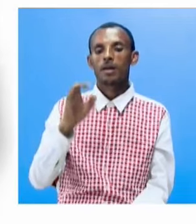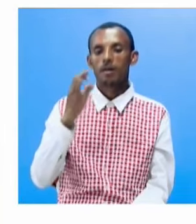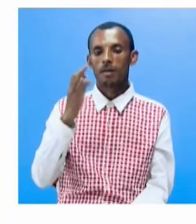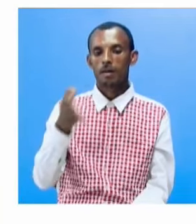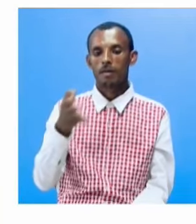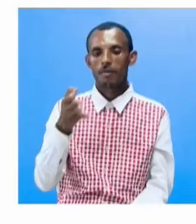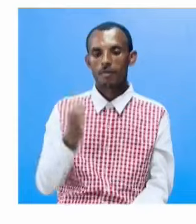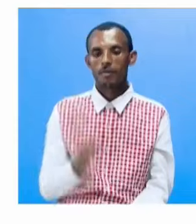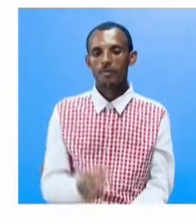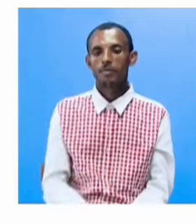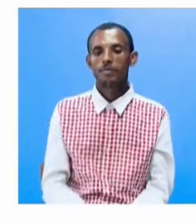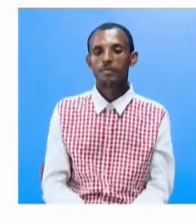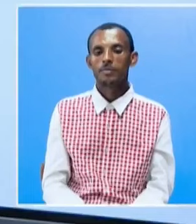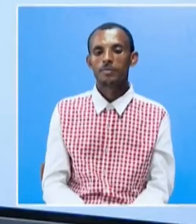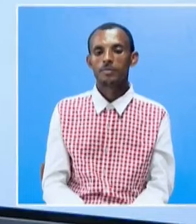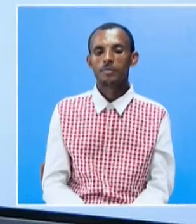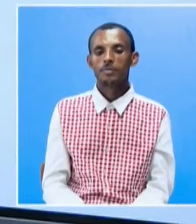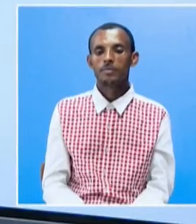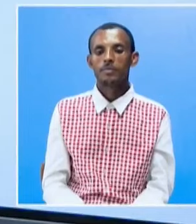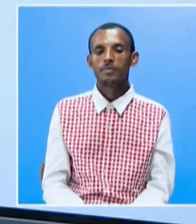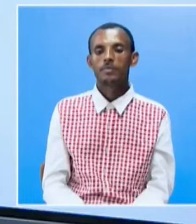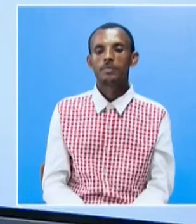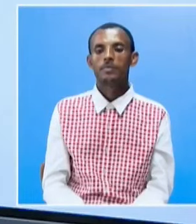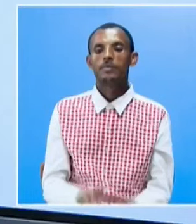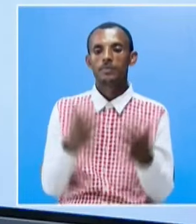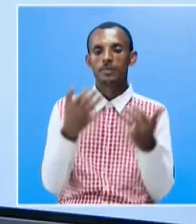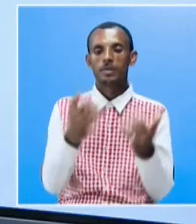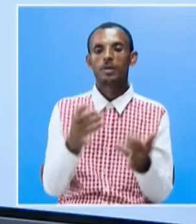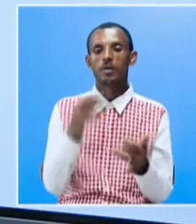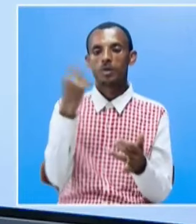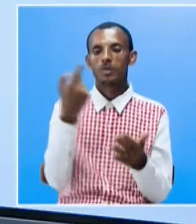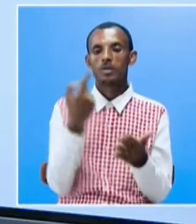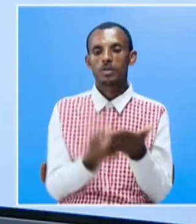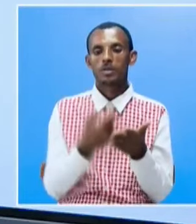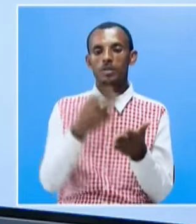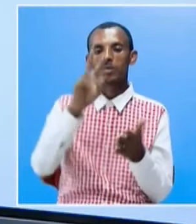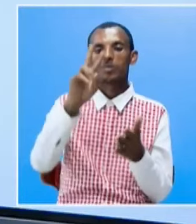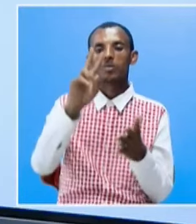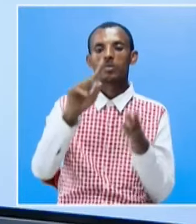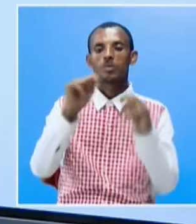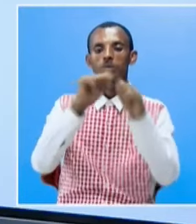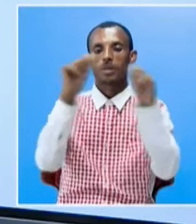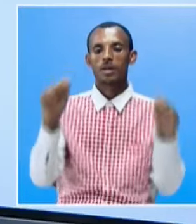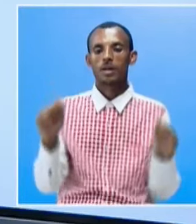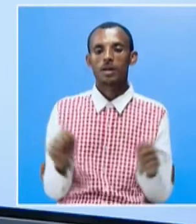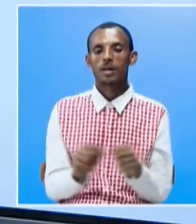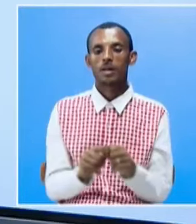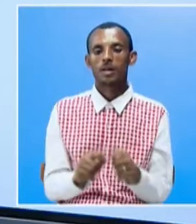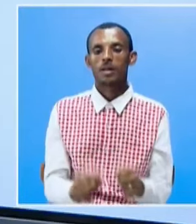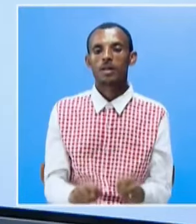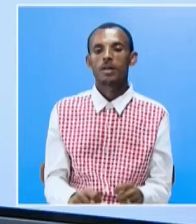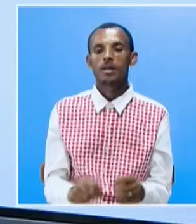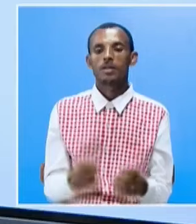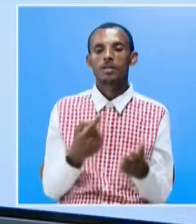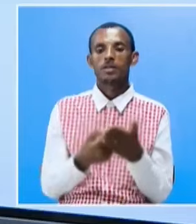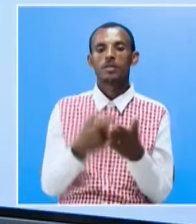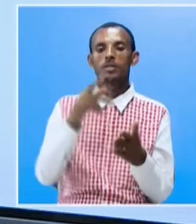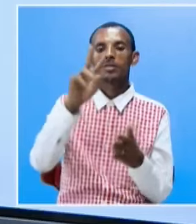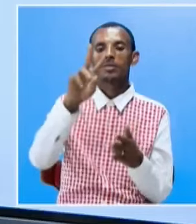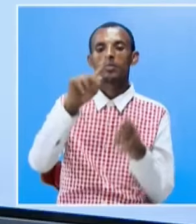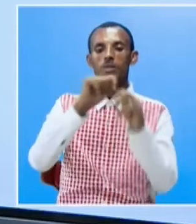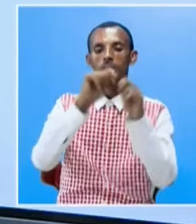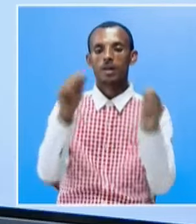F. Now, using these two triangles, are these two